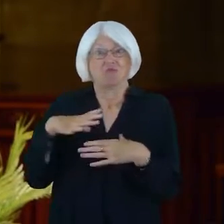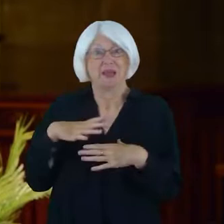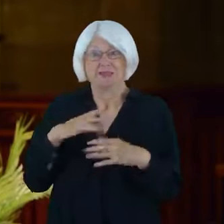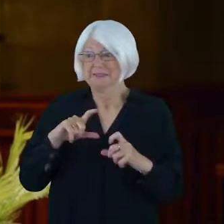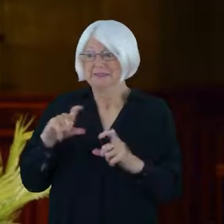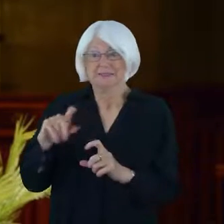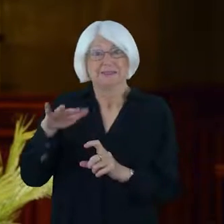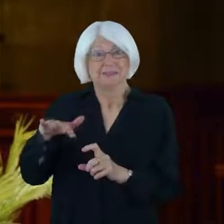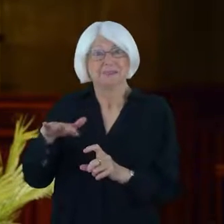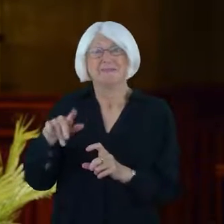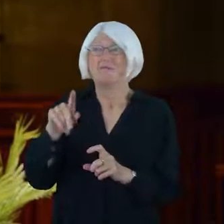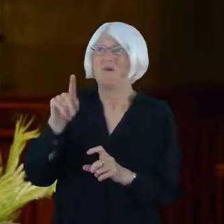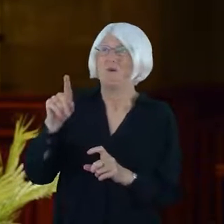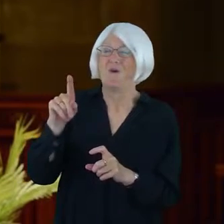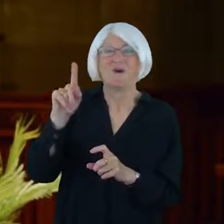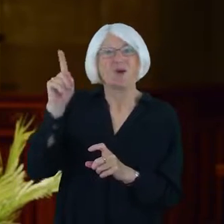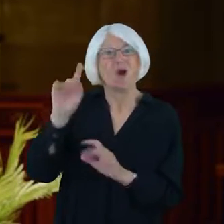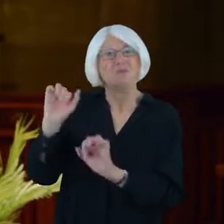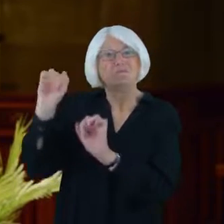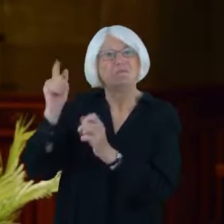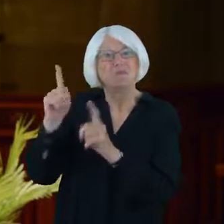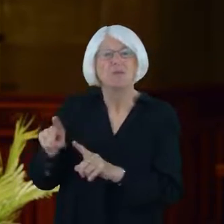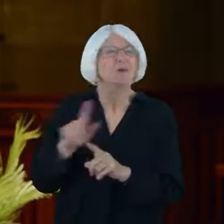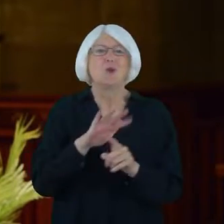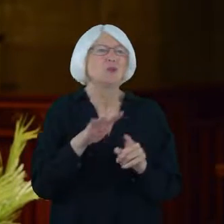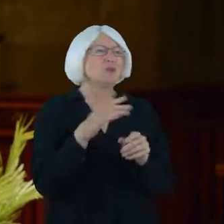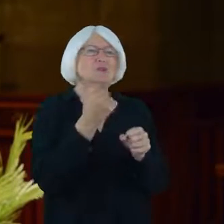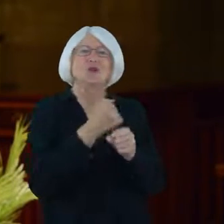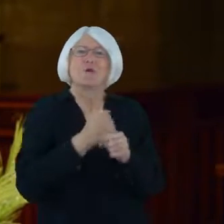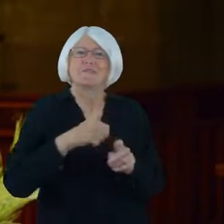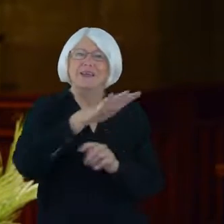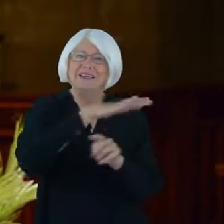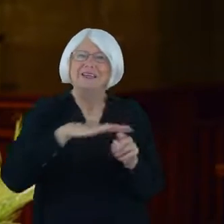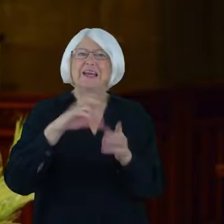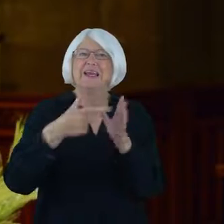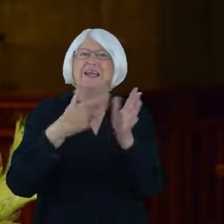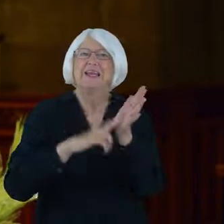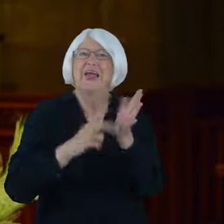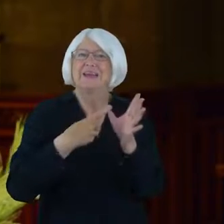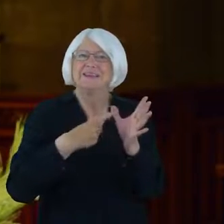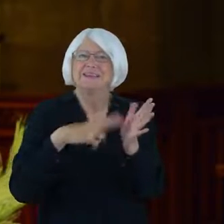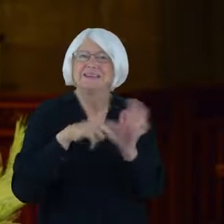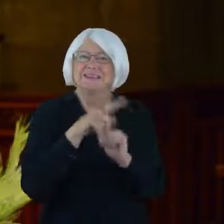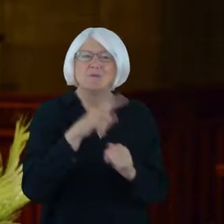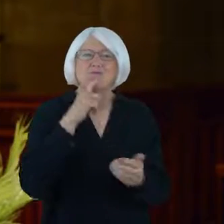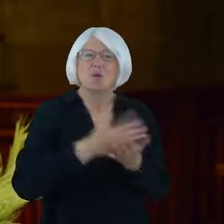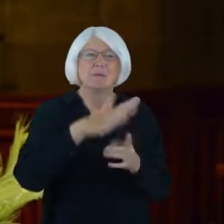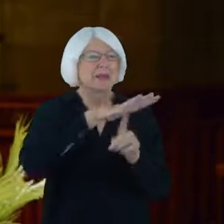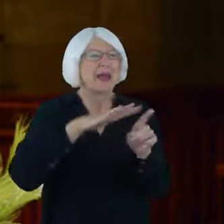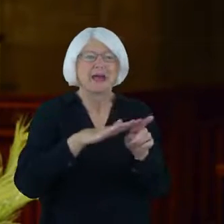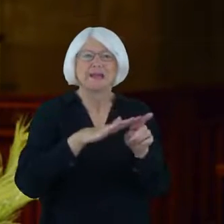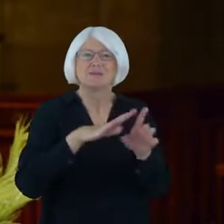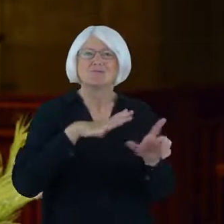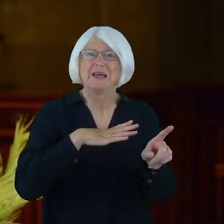God. Not a geographical Canaan rest, but an eternal Sabbath rest, which